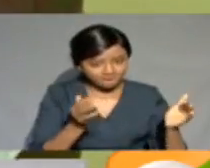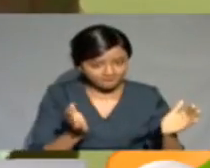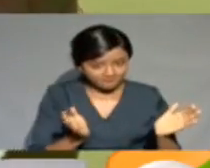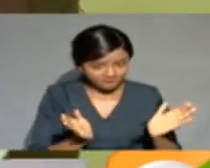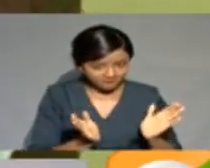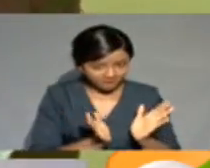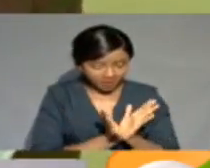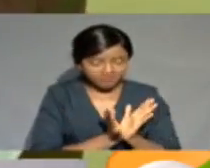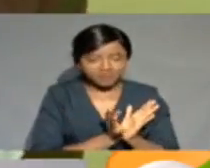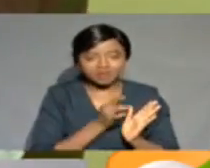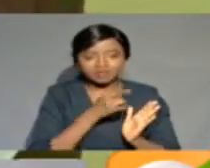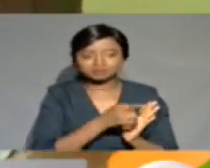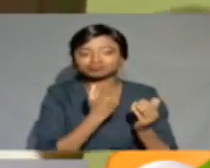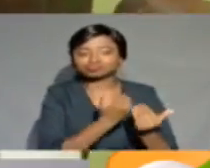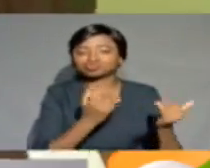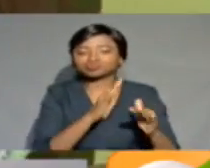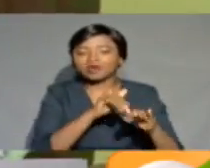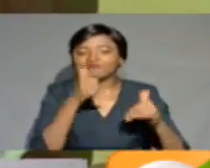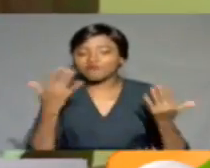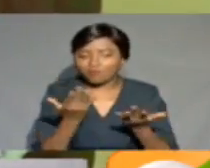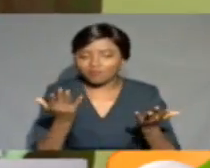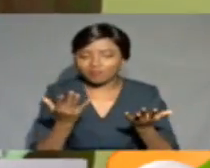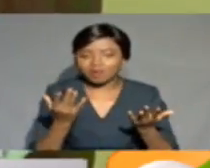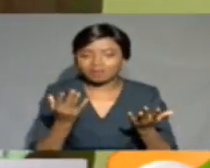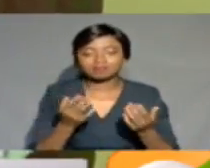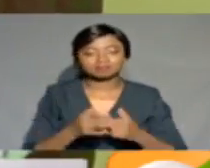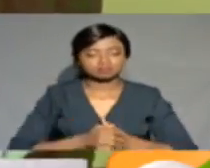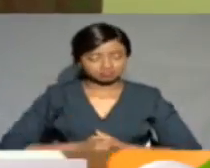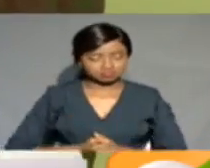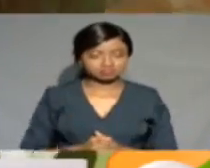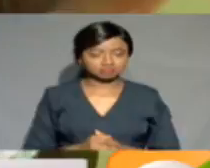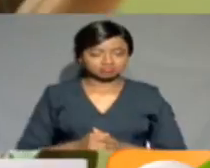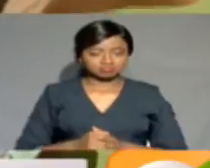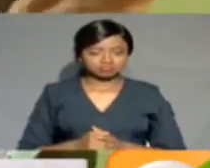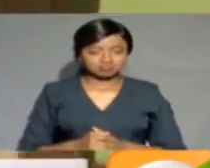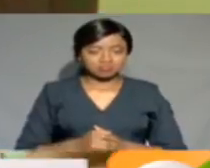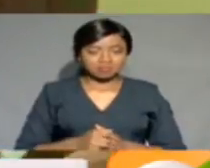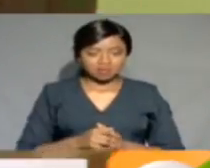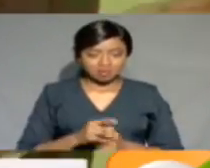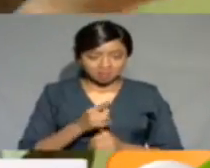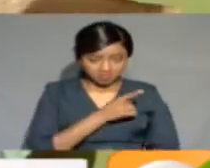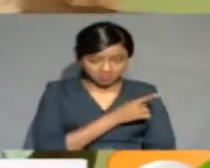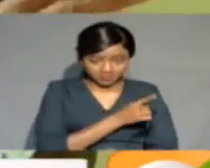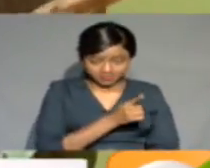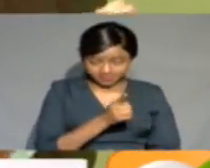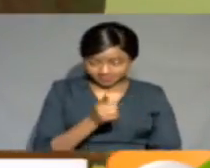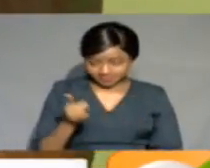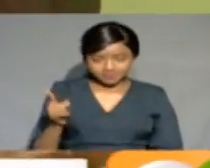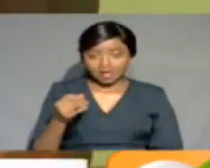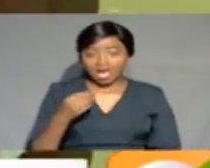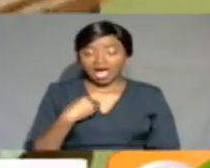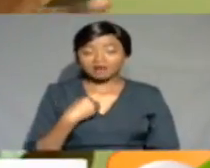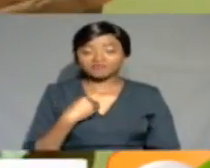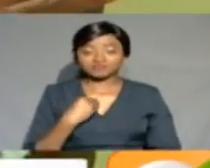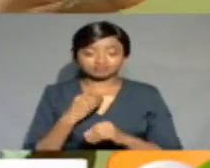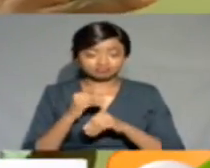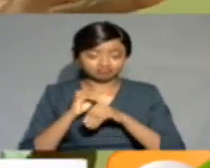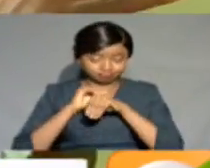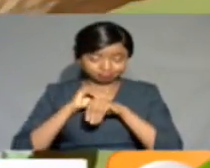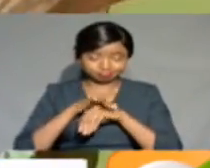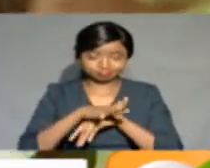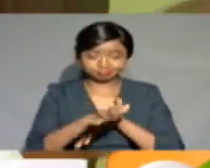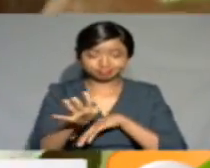these children come from. I think that's what she was trying to say. Yeah. All of these have an influence.